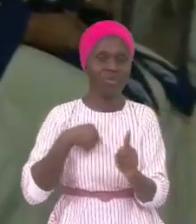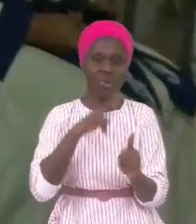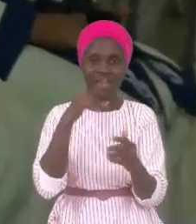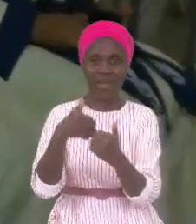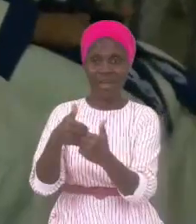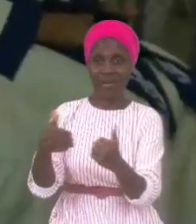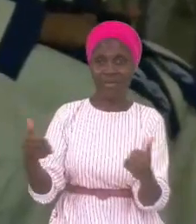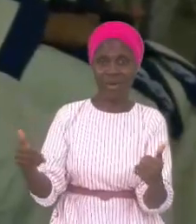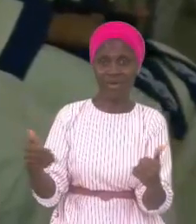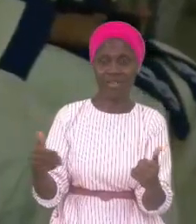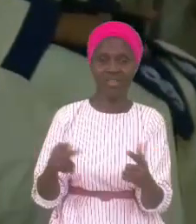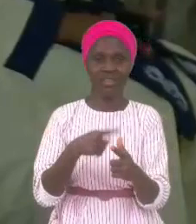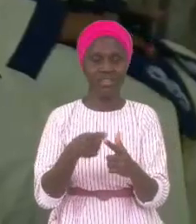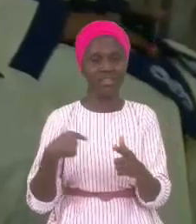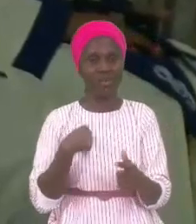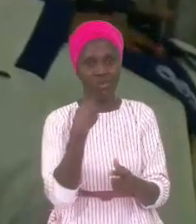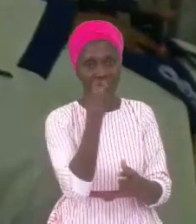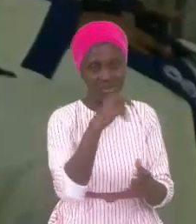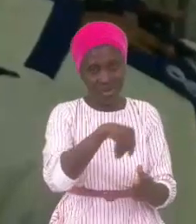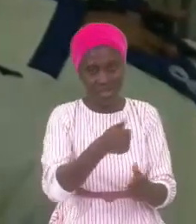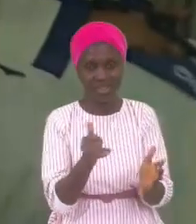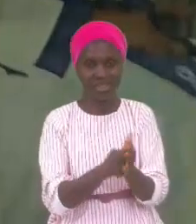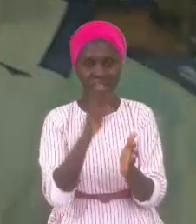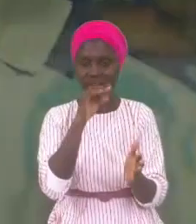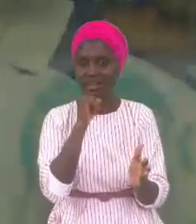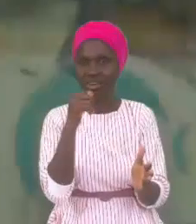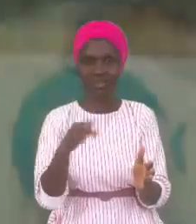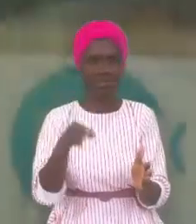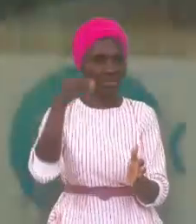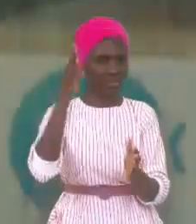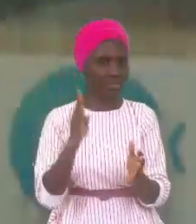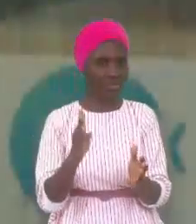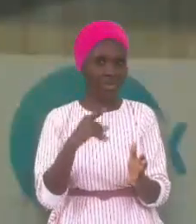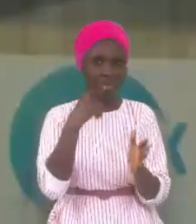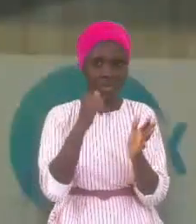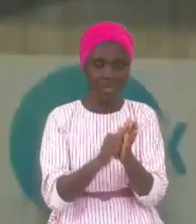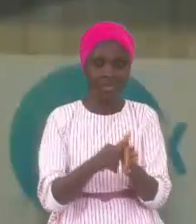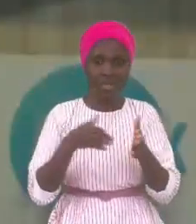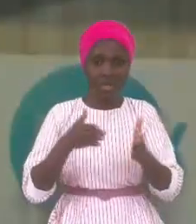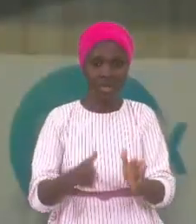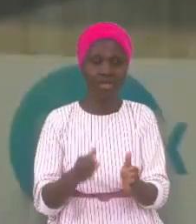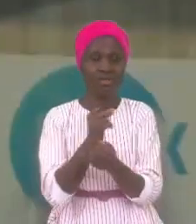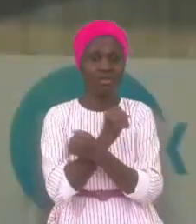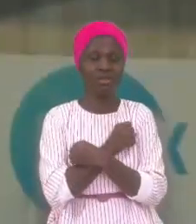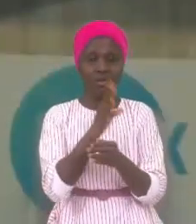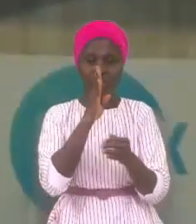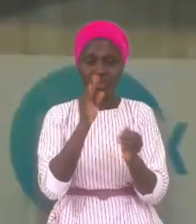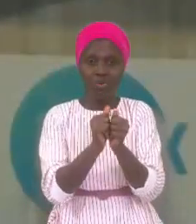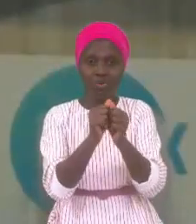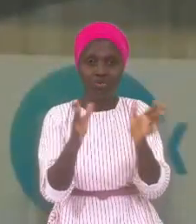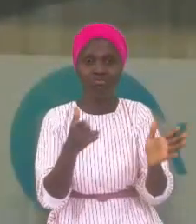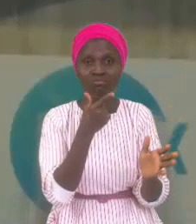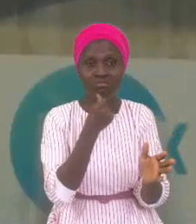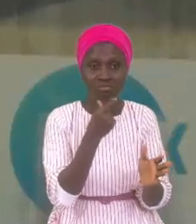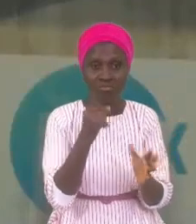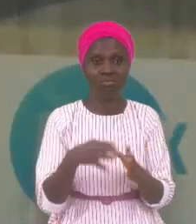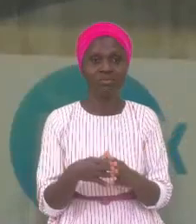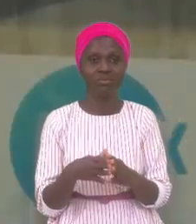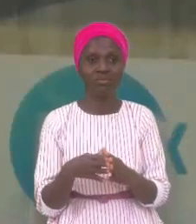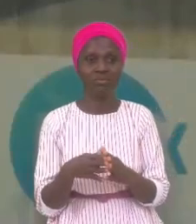other things that are not of love. It says, let love be without dissimulation. Abhor,